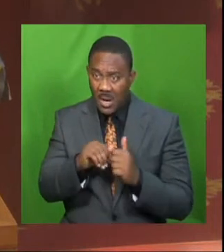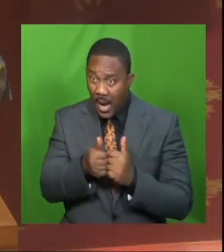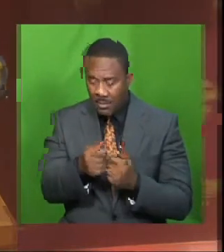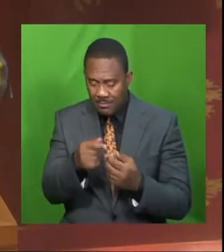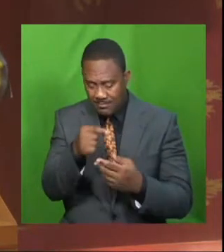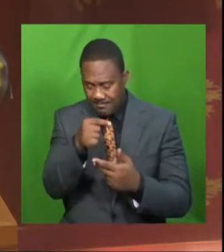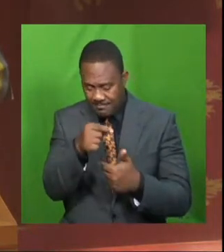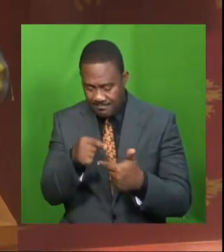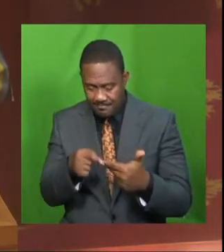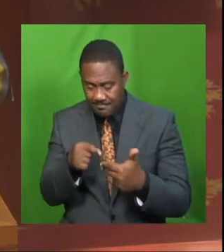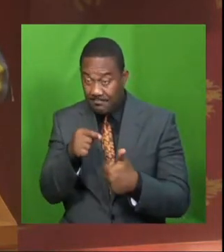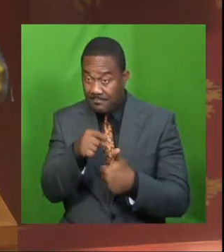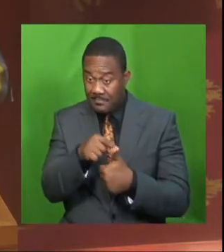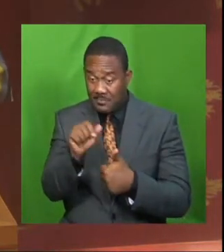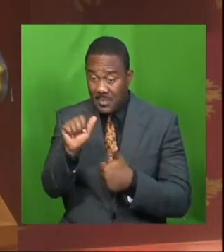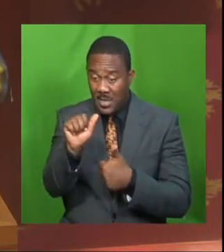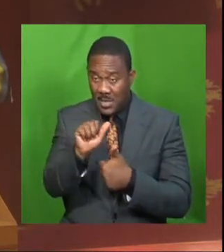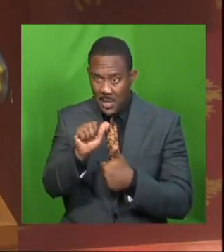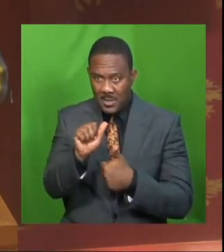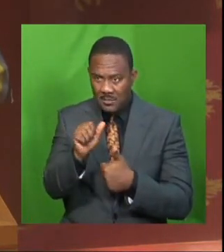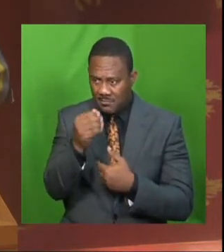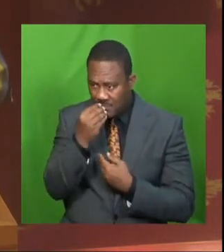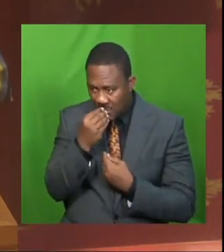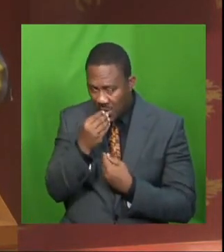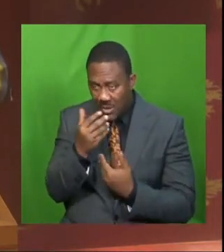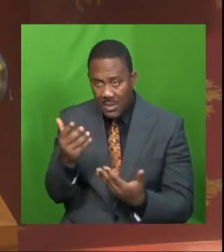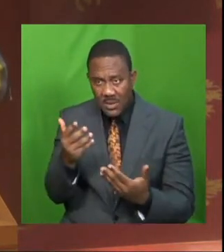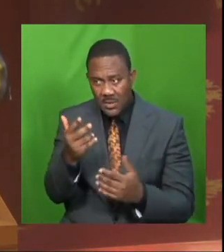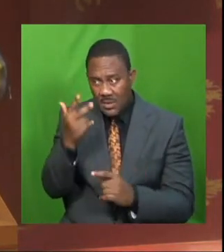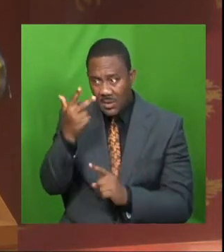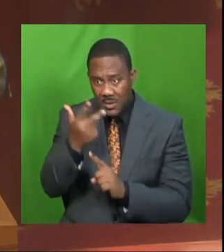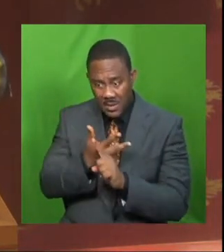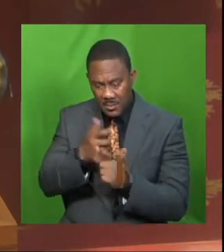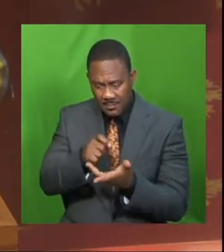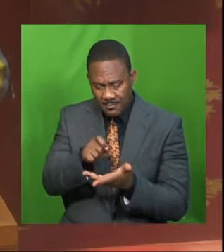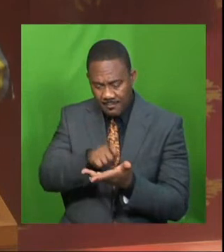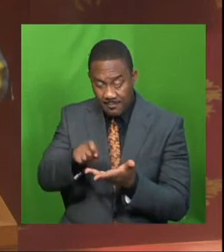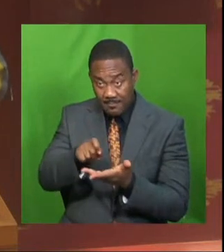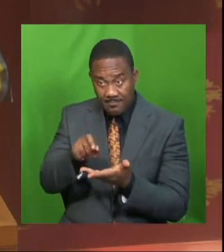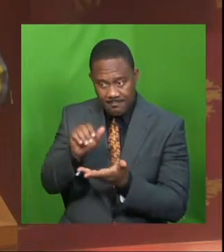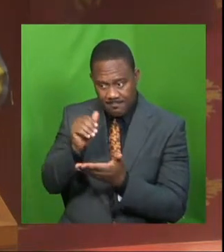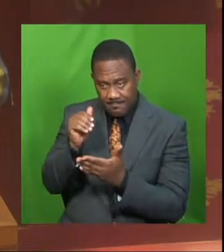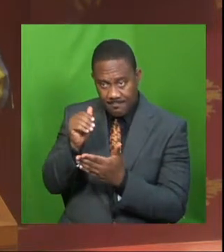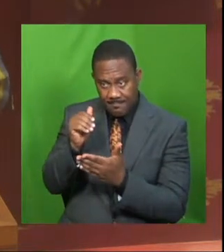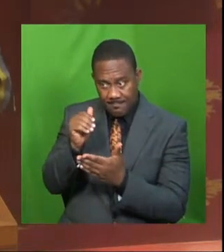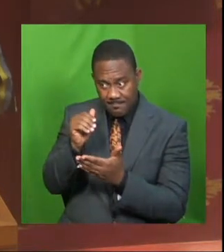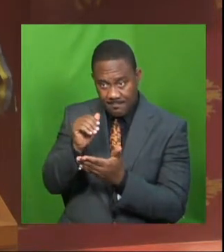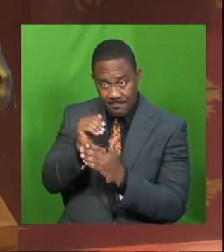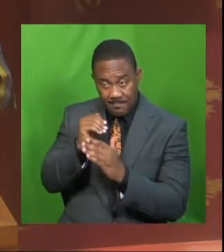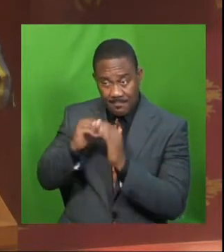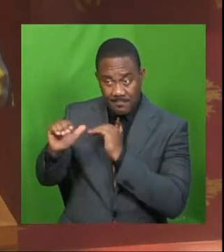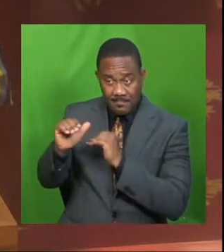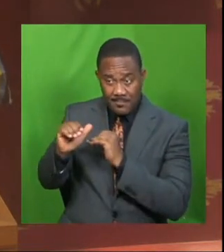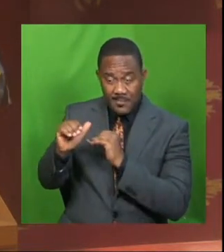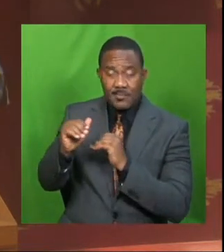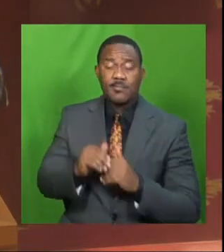By giving the other party at least 3 months written notice of its intention to do